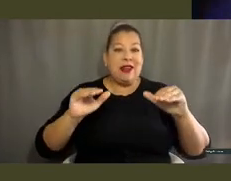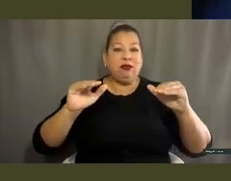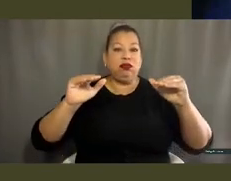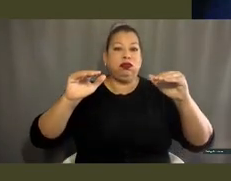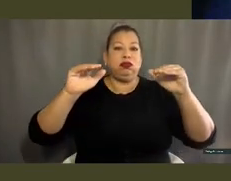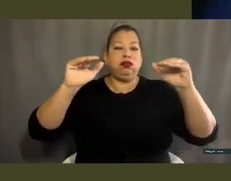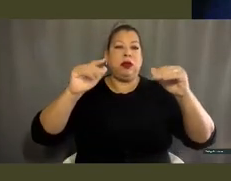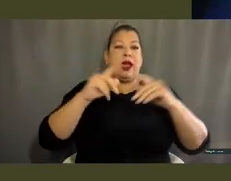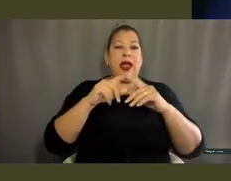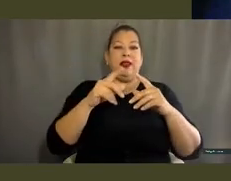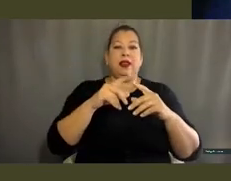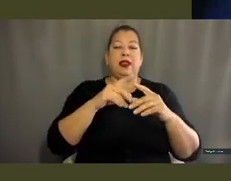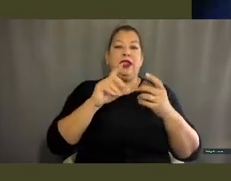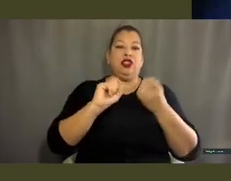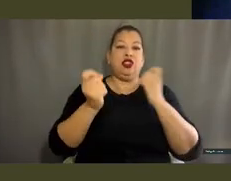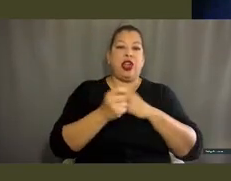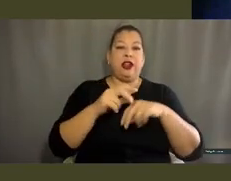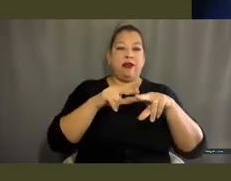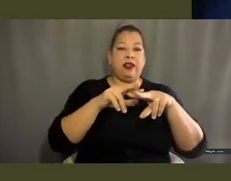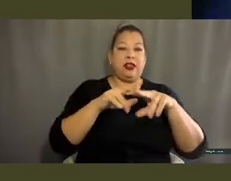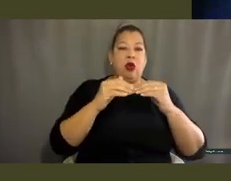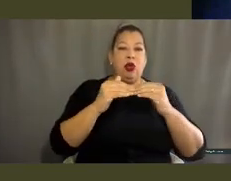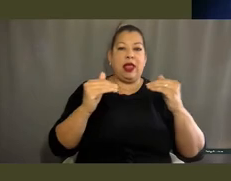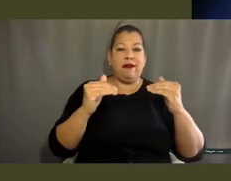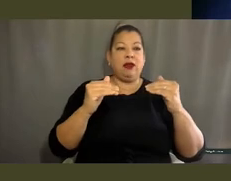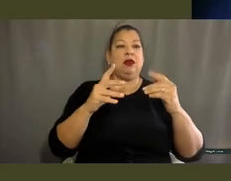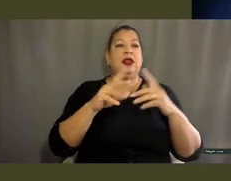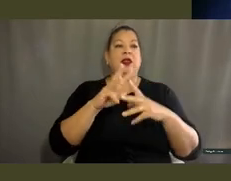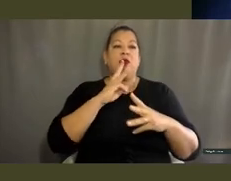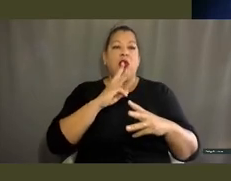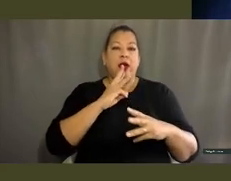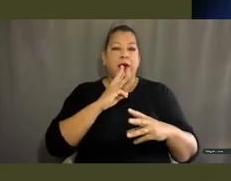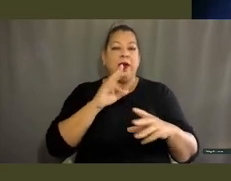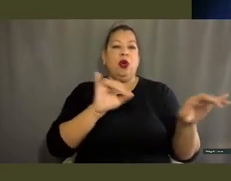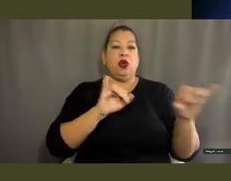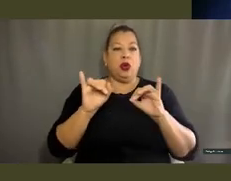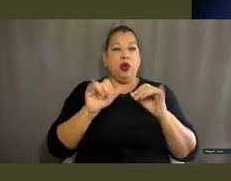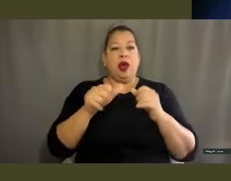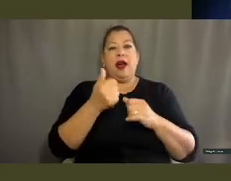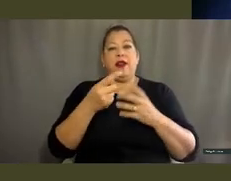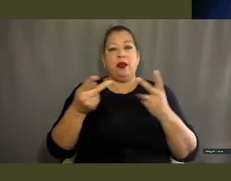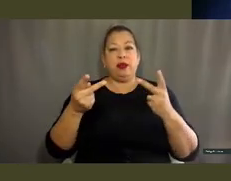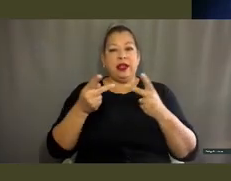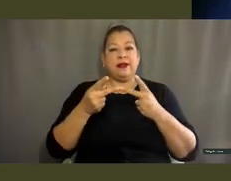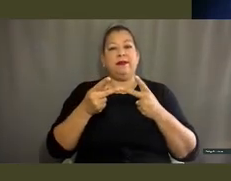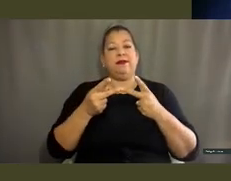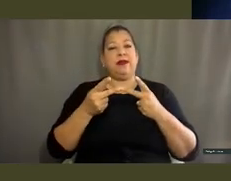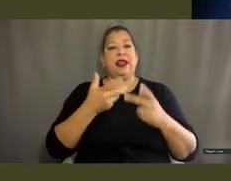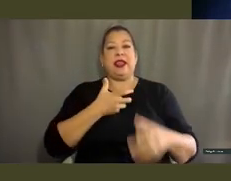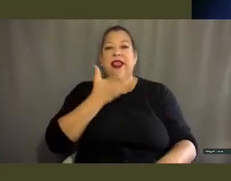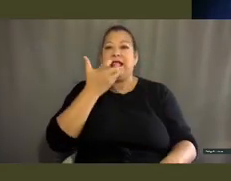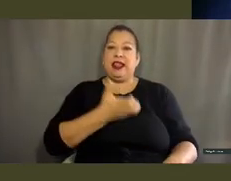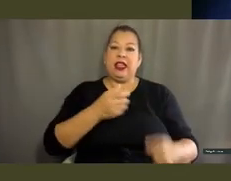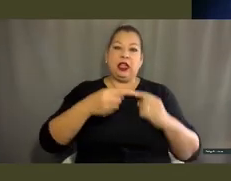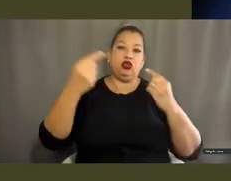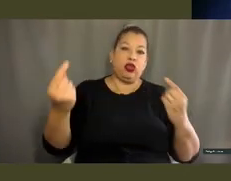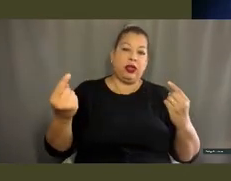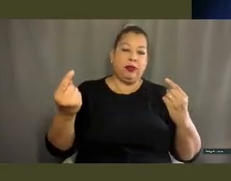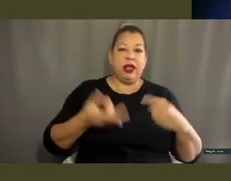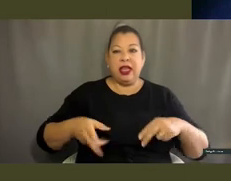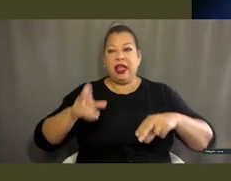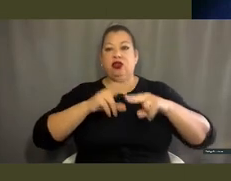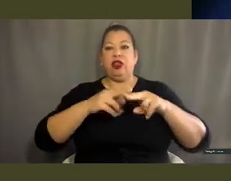of soils in some places. In other places, we have heat extremes and increasing heat